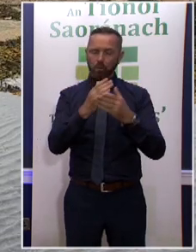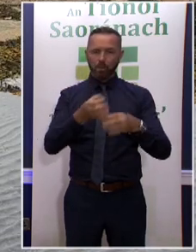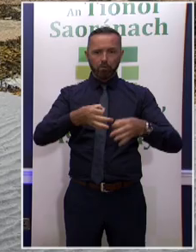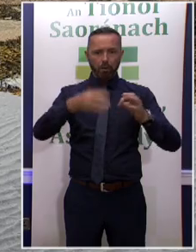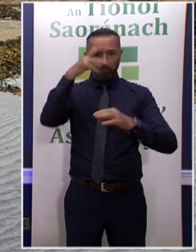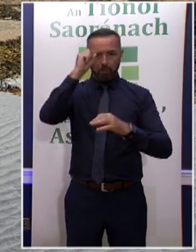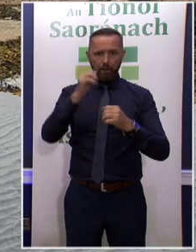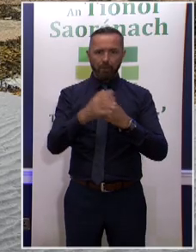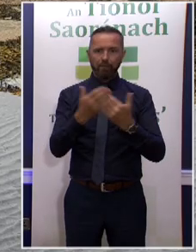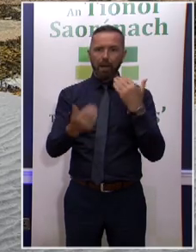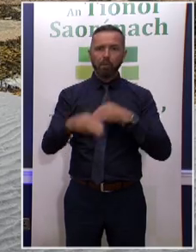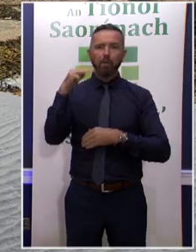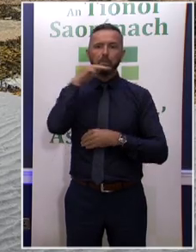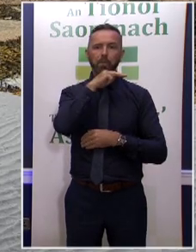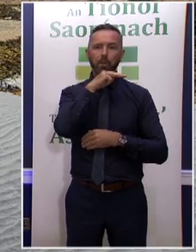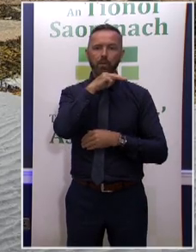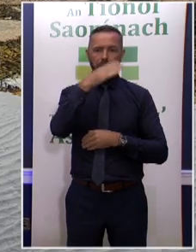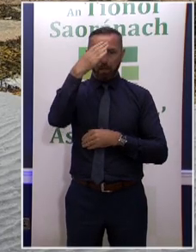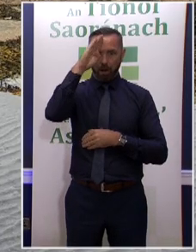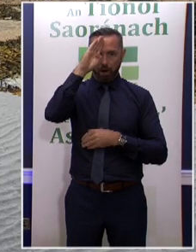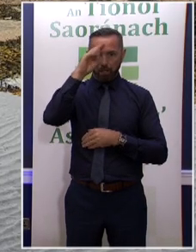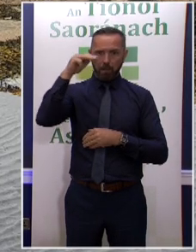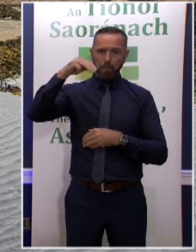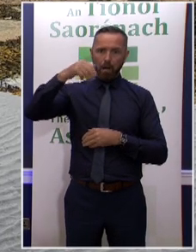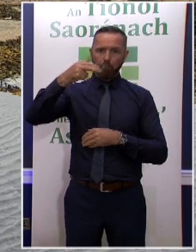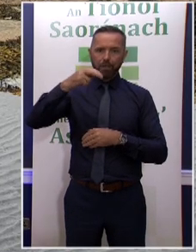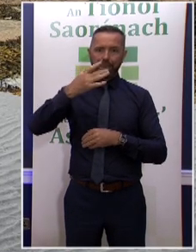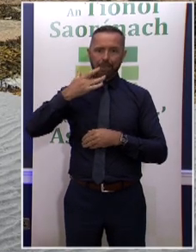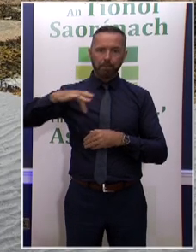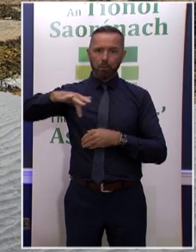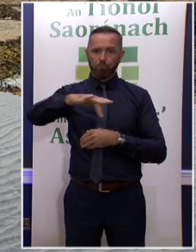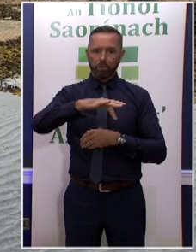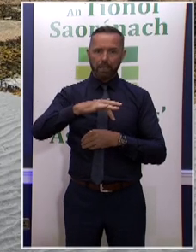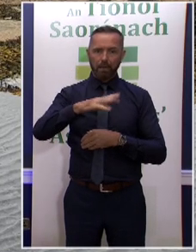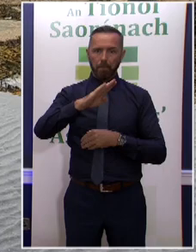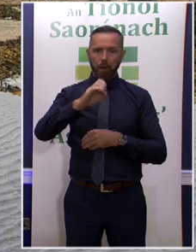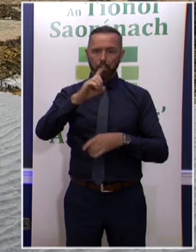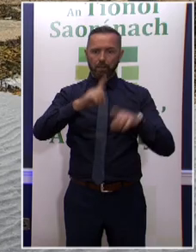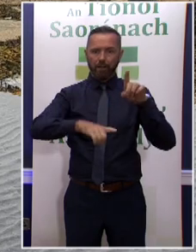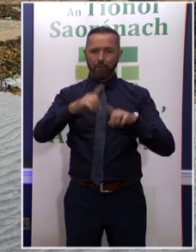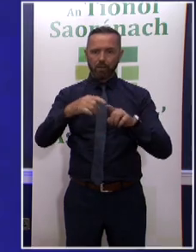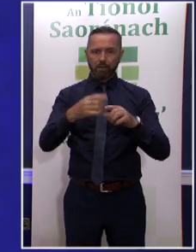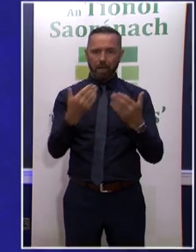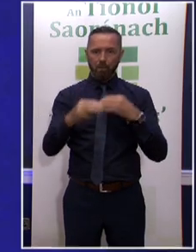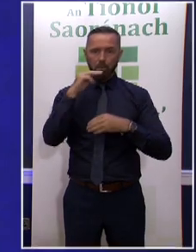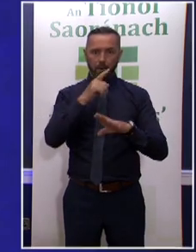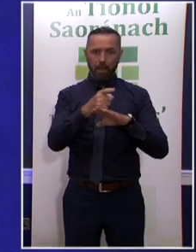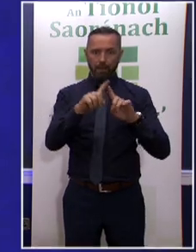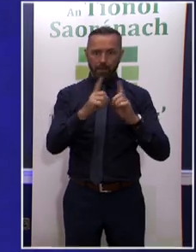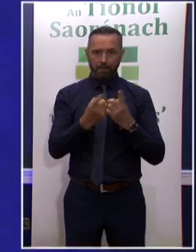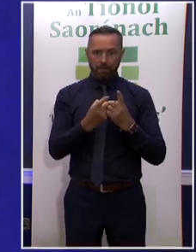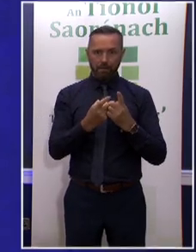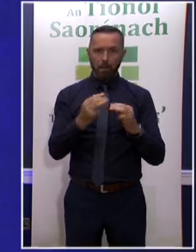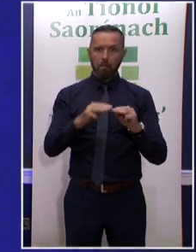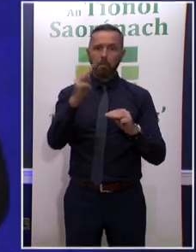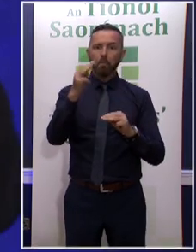how important Ireland's marine biodiversity has been to our forebears. Almost all of the sea creatures that live